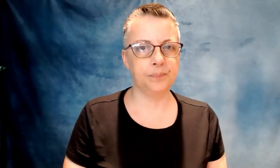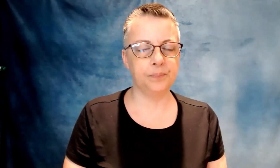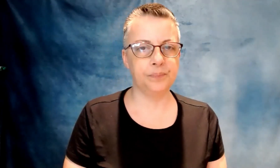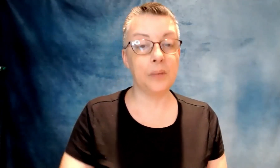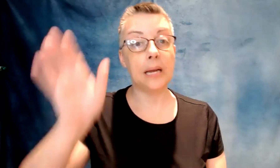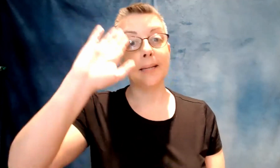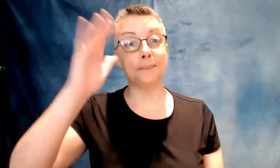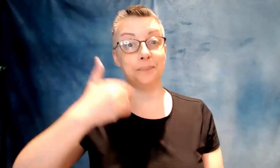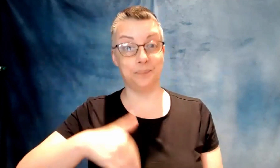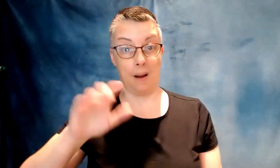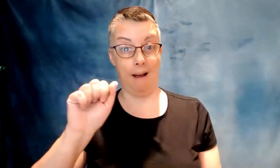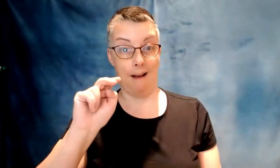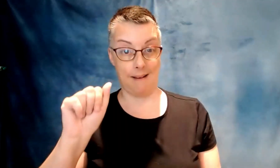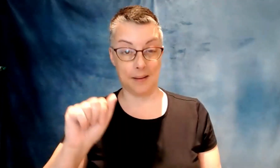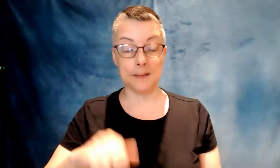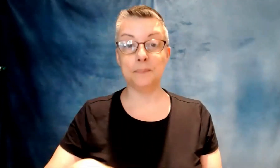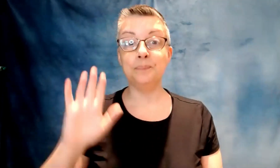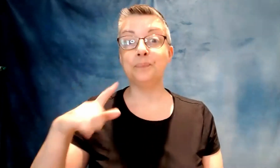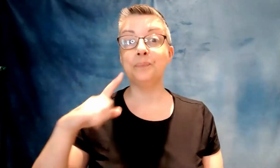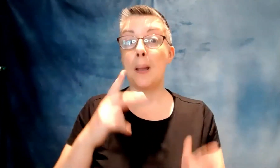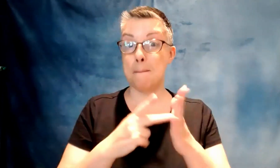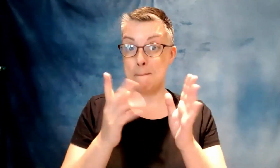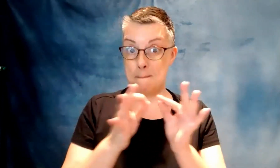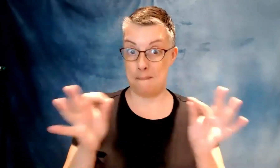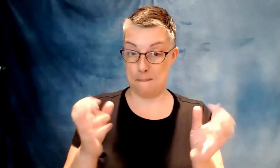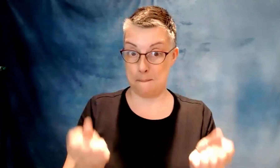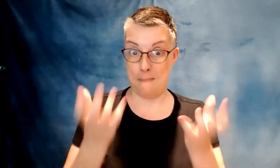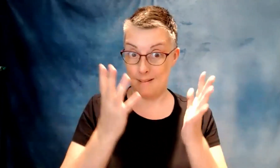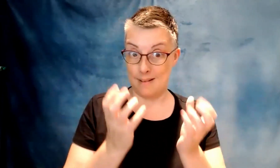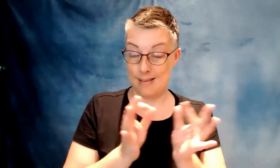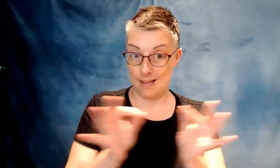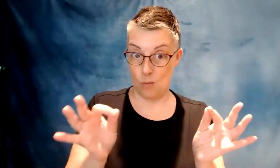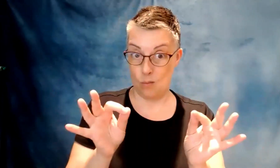Hi. That means to me is